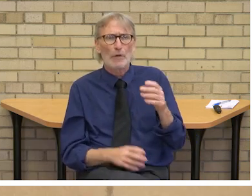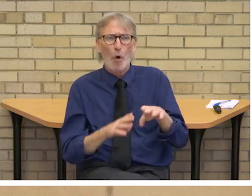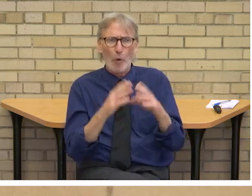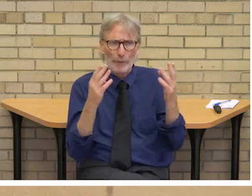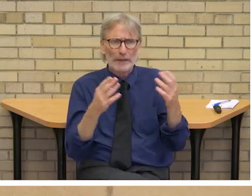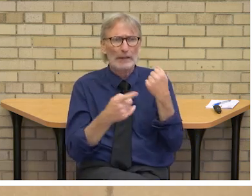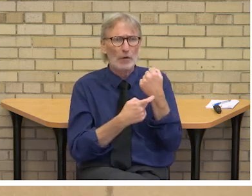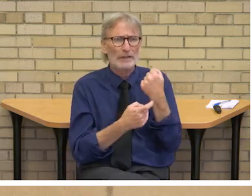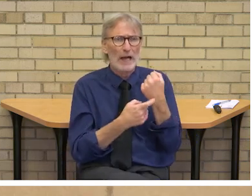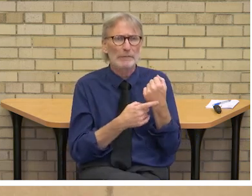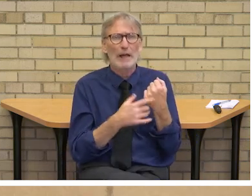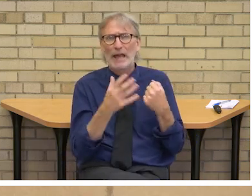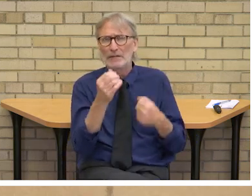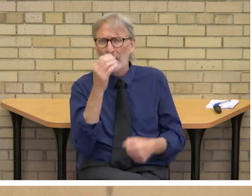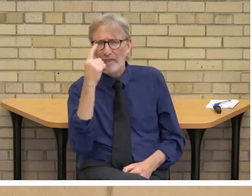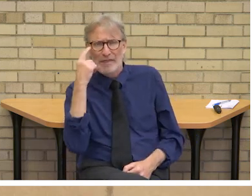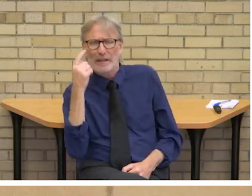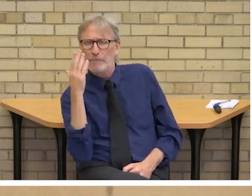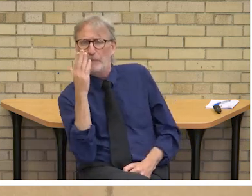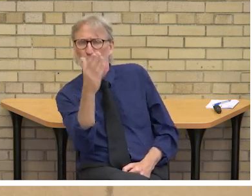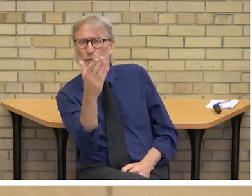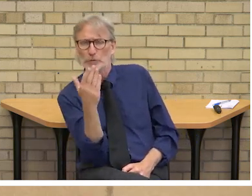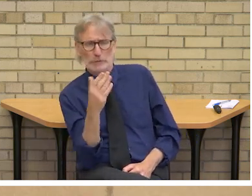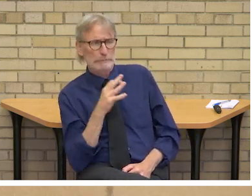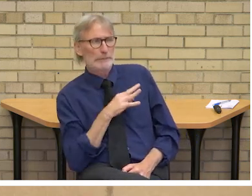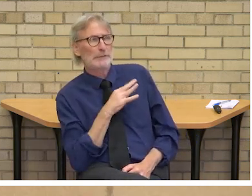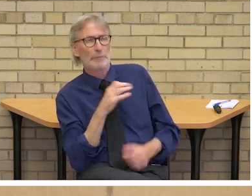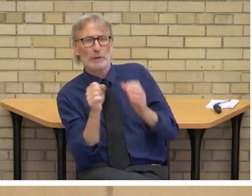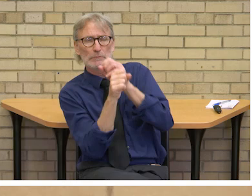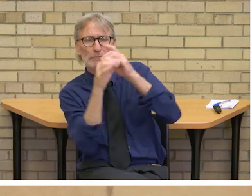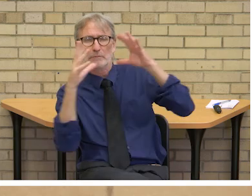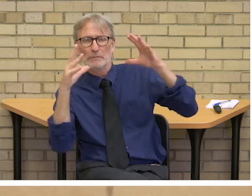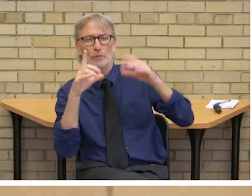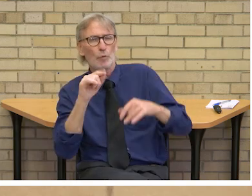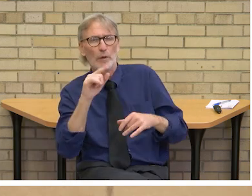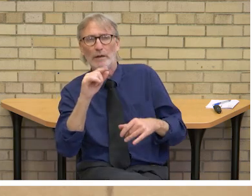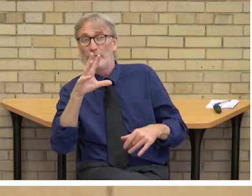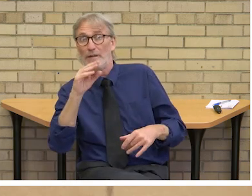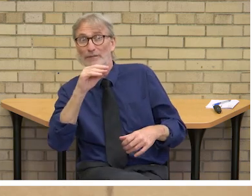as Pittsburgh 20 years, 50 years from now. And